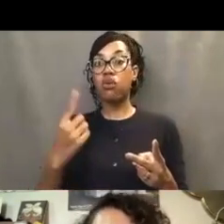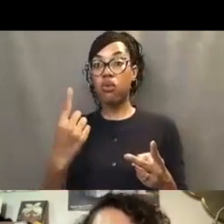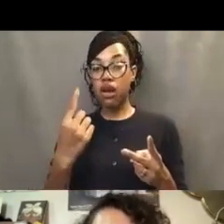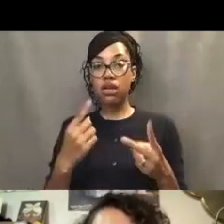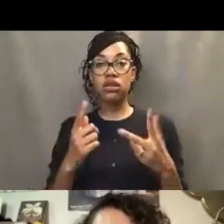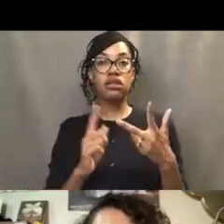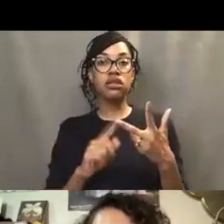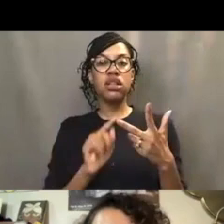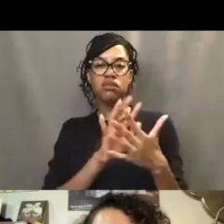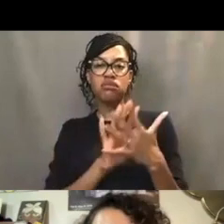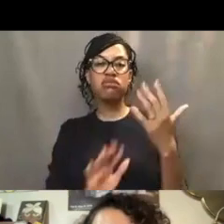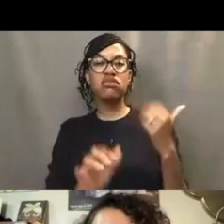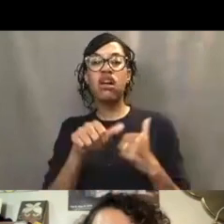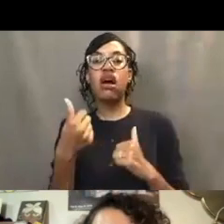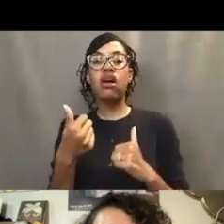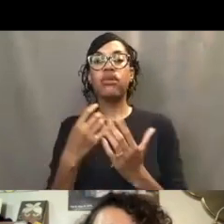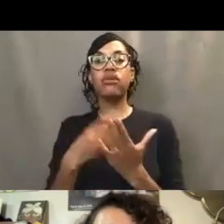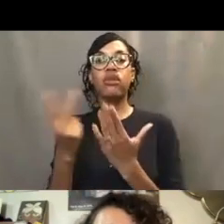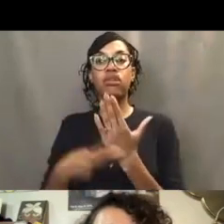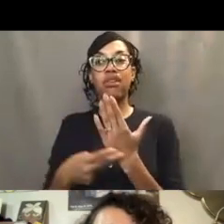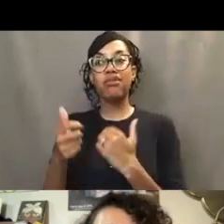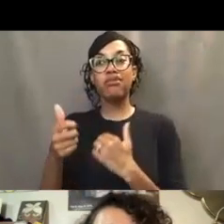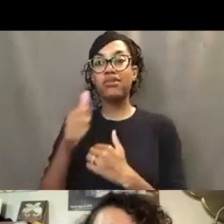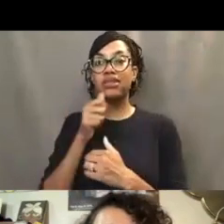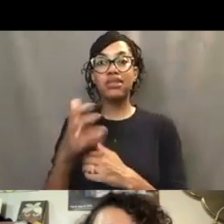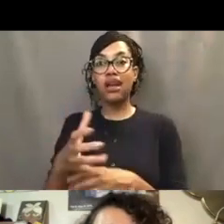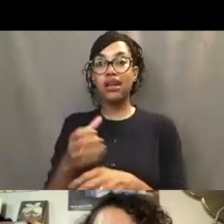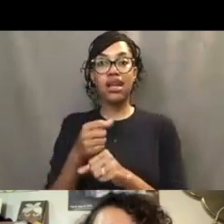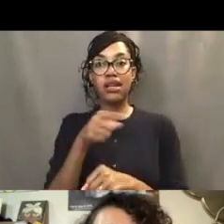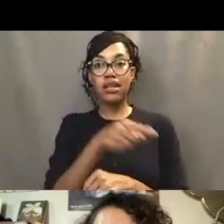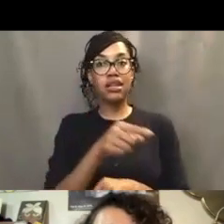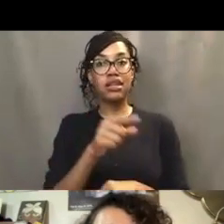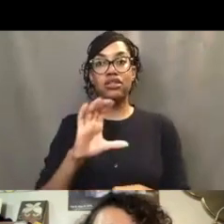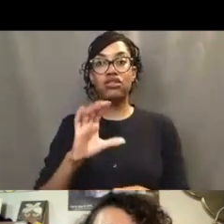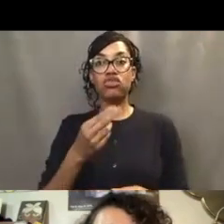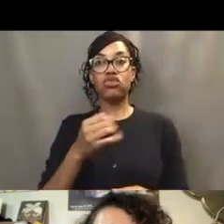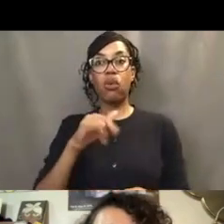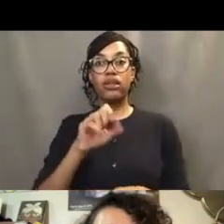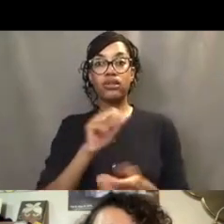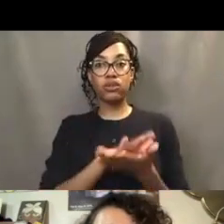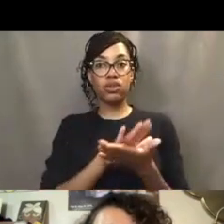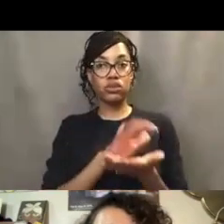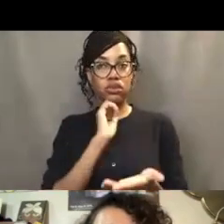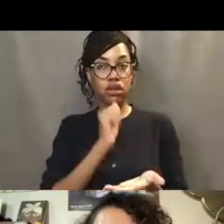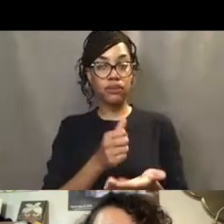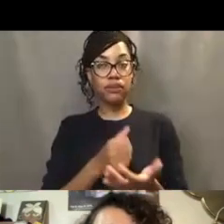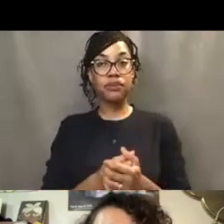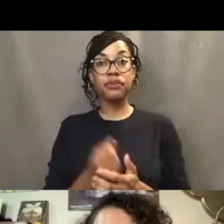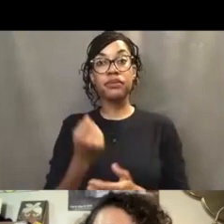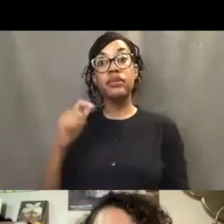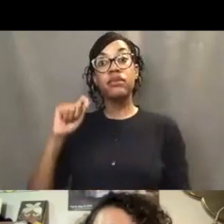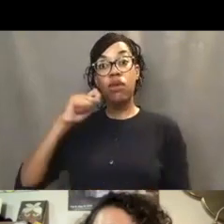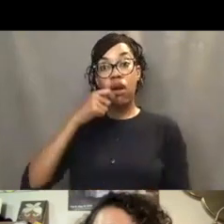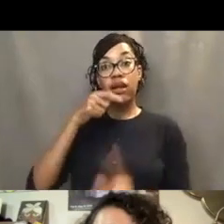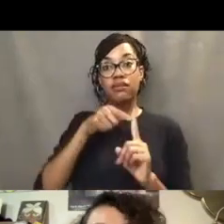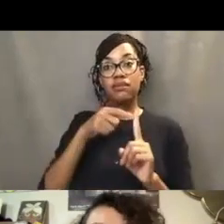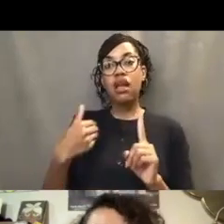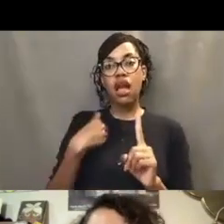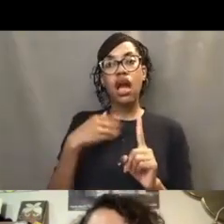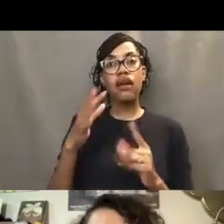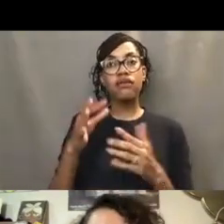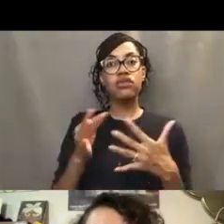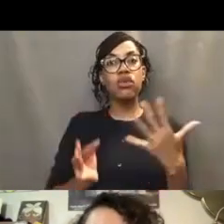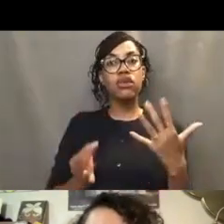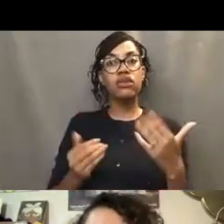well-rounded education, they're not receiving it. So Milwaukee has choice. Milwaukee has the oldest private